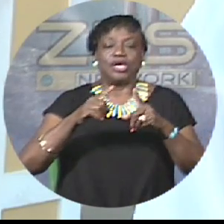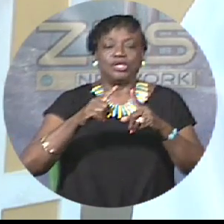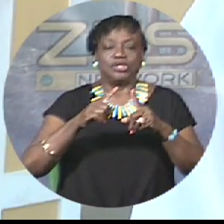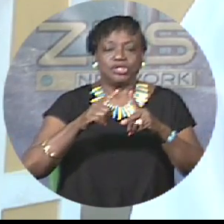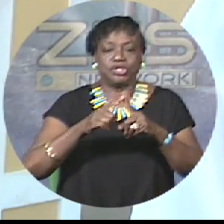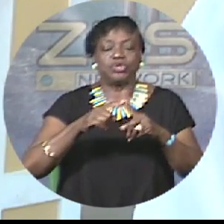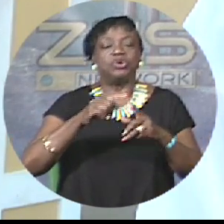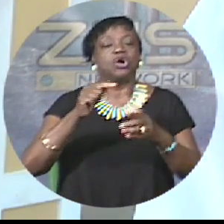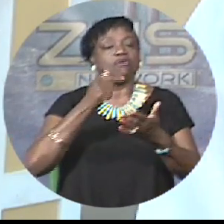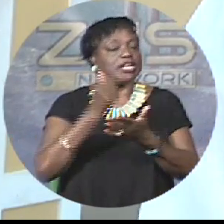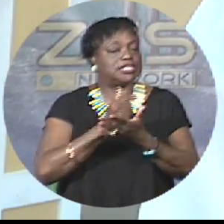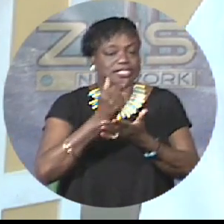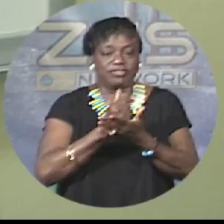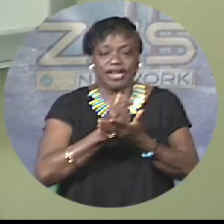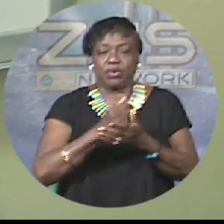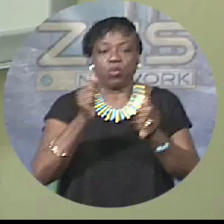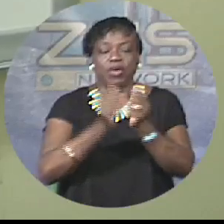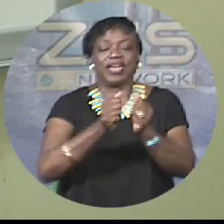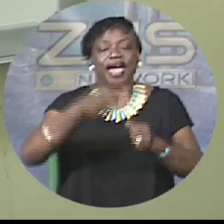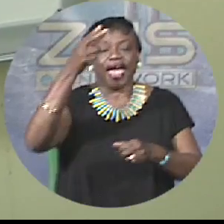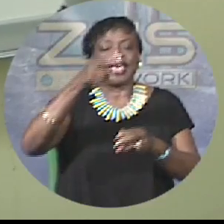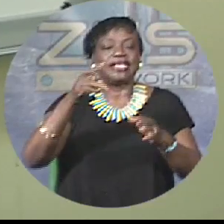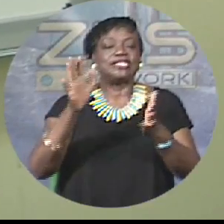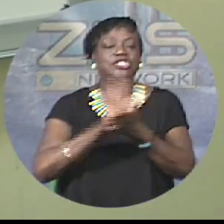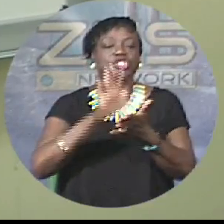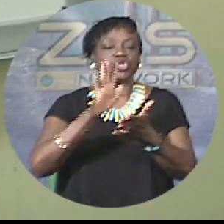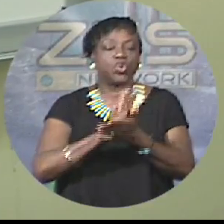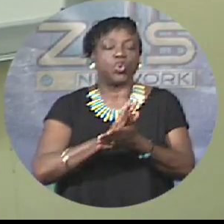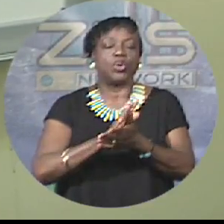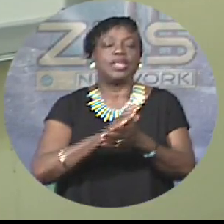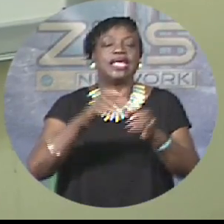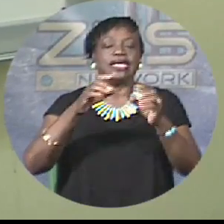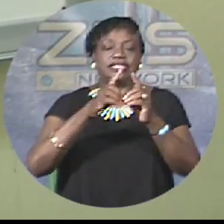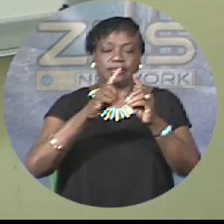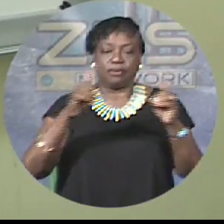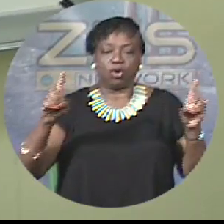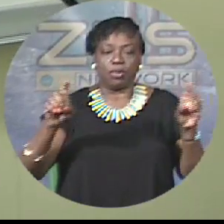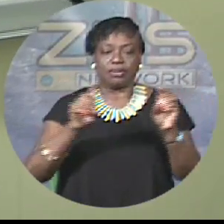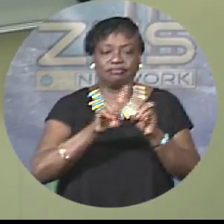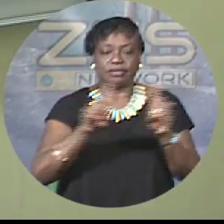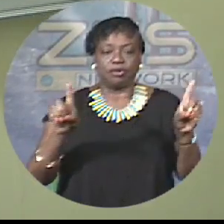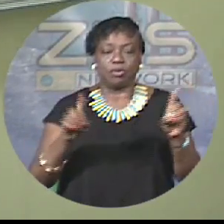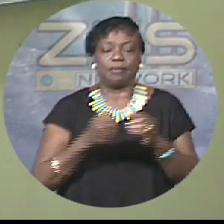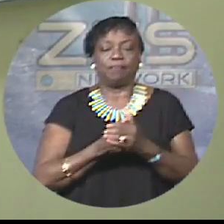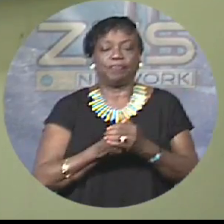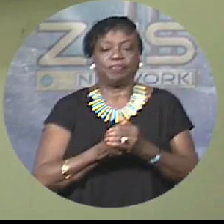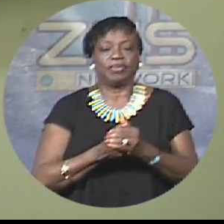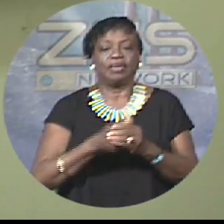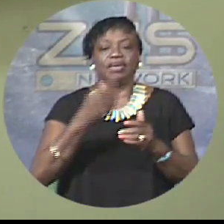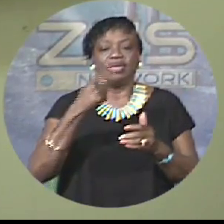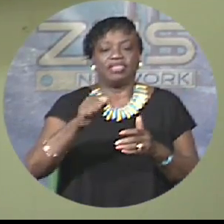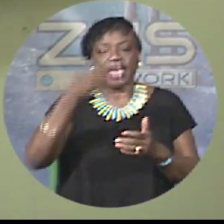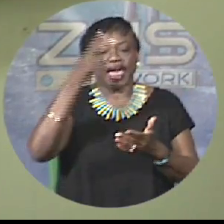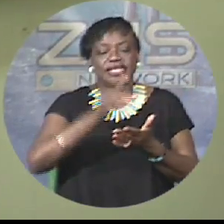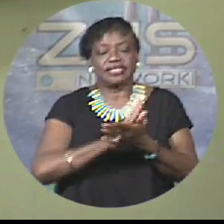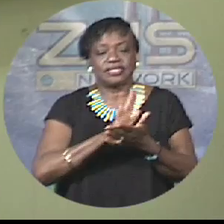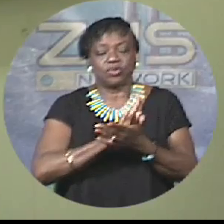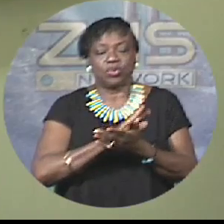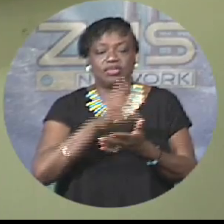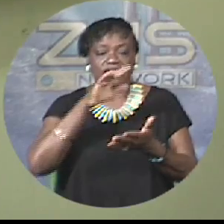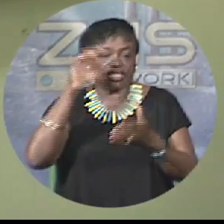or maths, you cannot get a high school diploma. What about the teachers? Are they volunteer teachers? The teachers, they are subsidized with a small